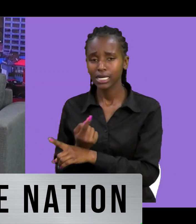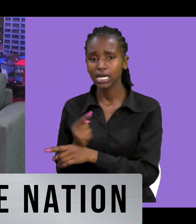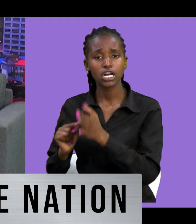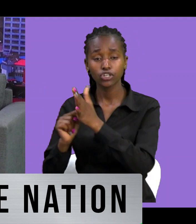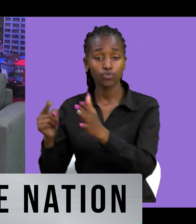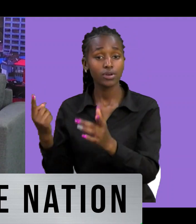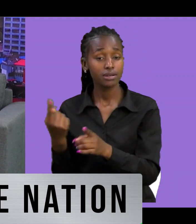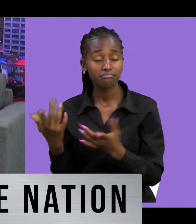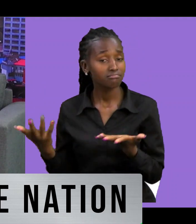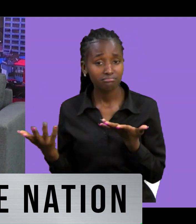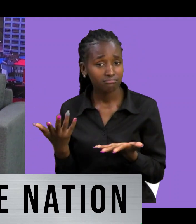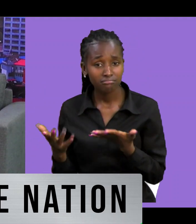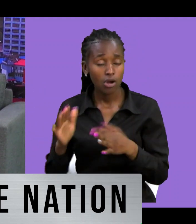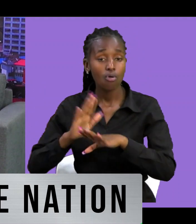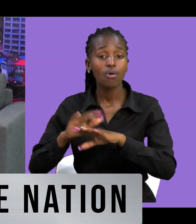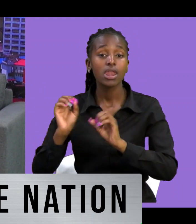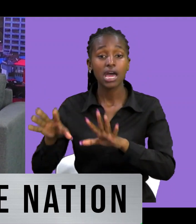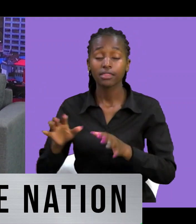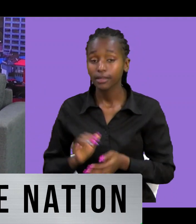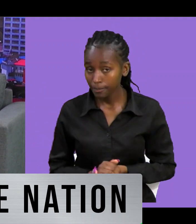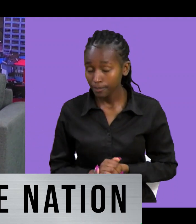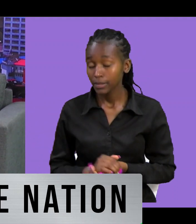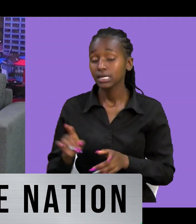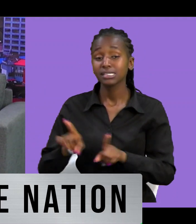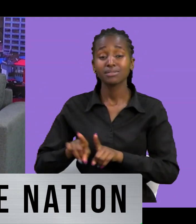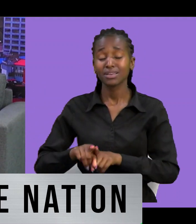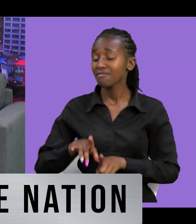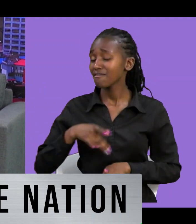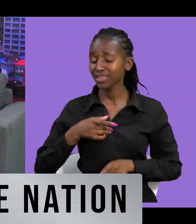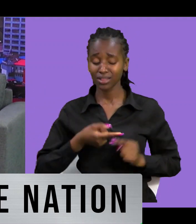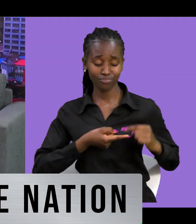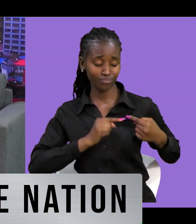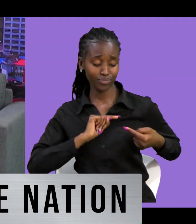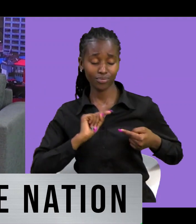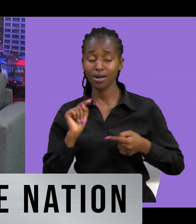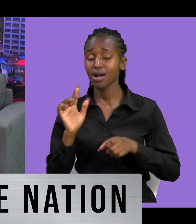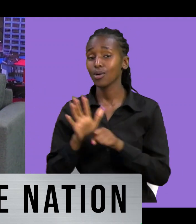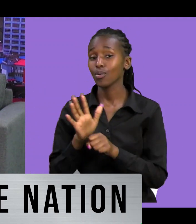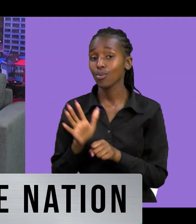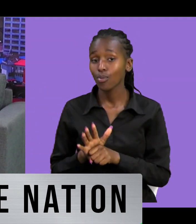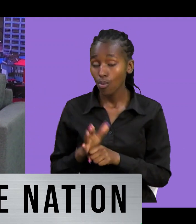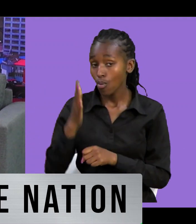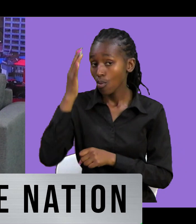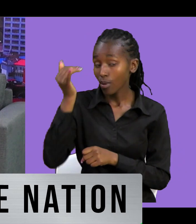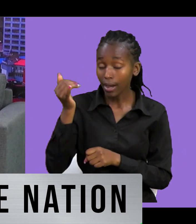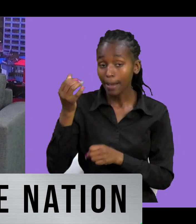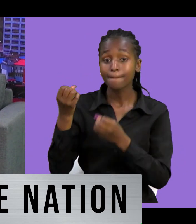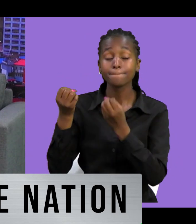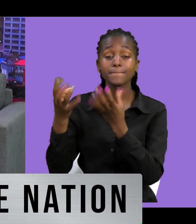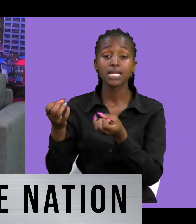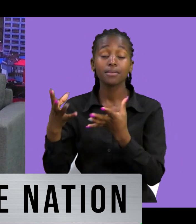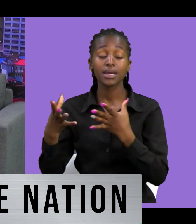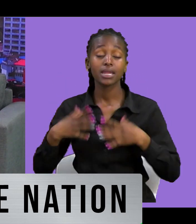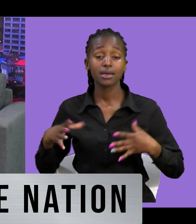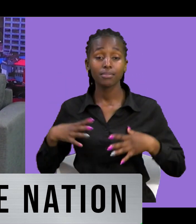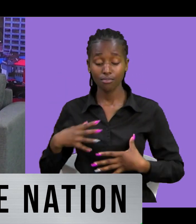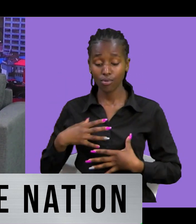said initially, it's something that it's really heartbreaking for Kenyans. Bearing in mind that people really